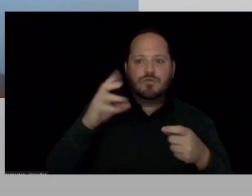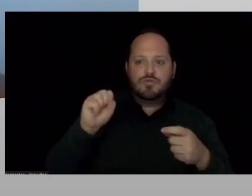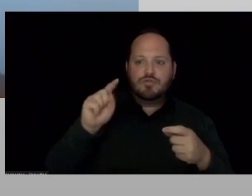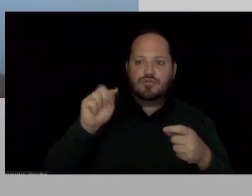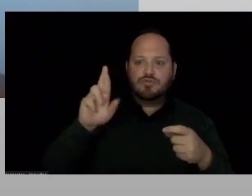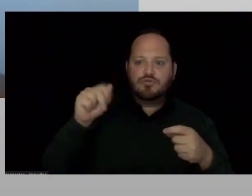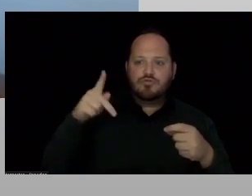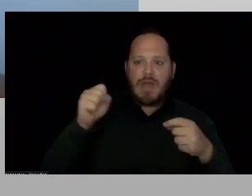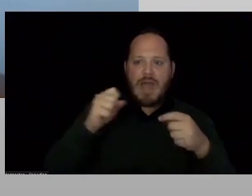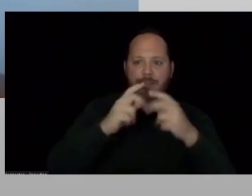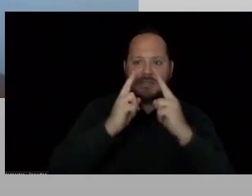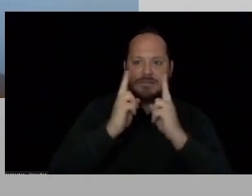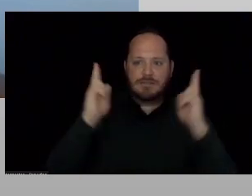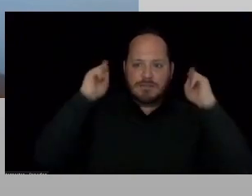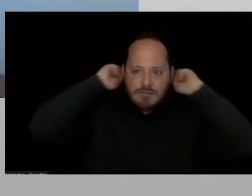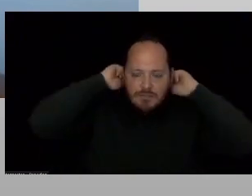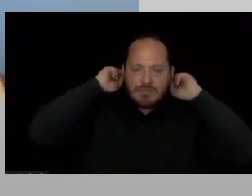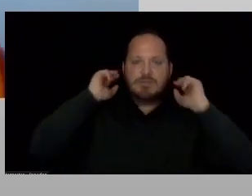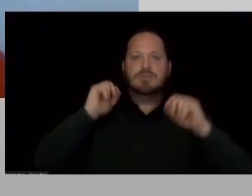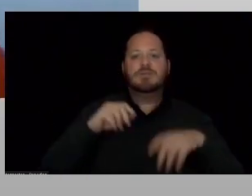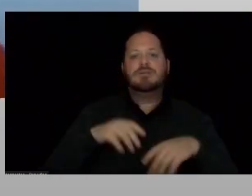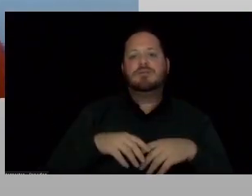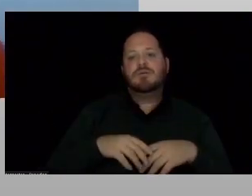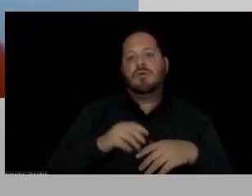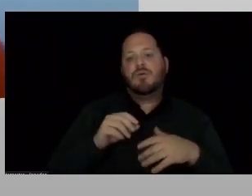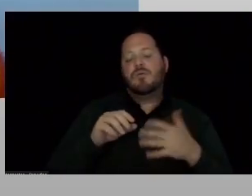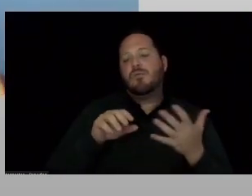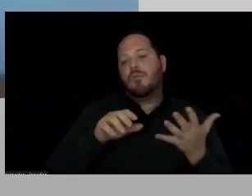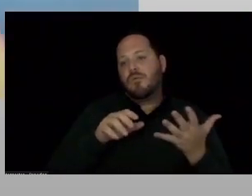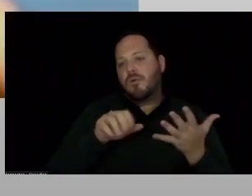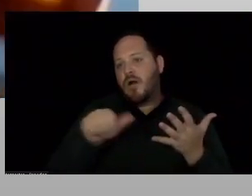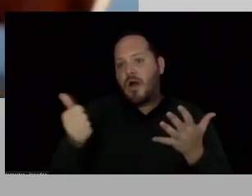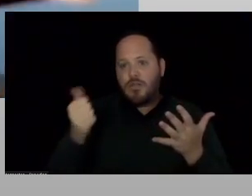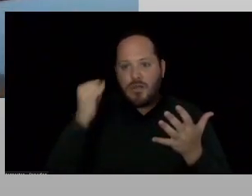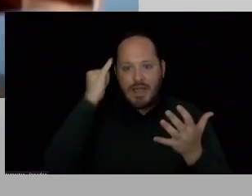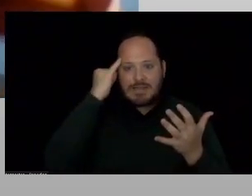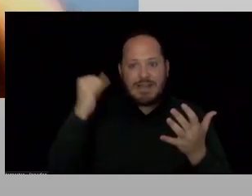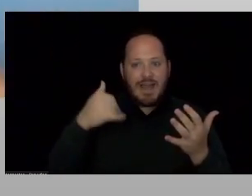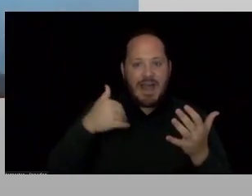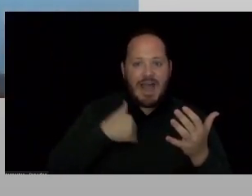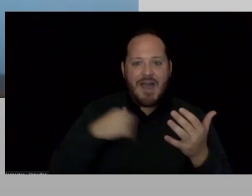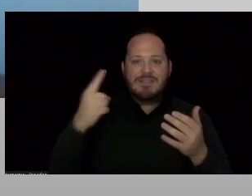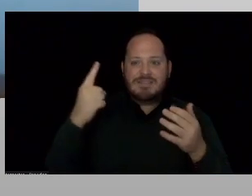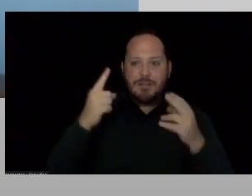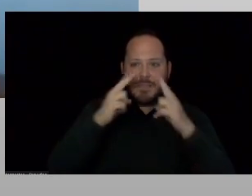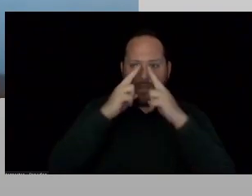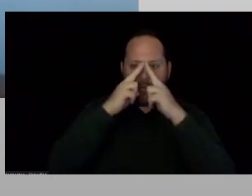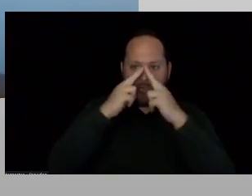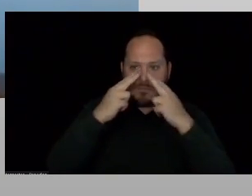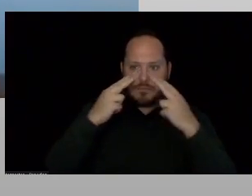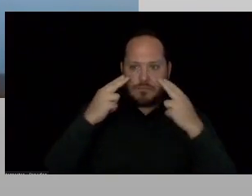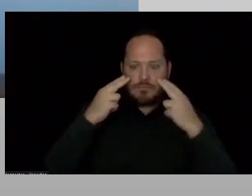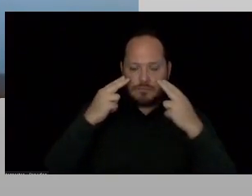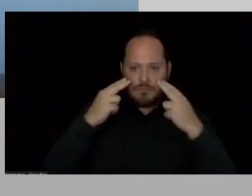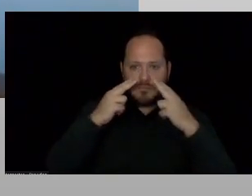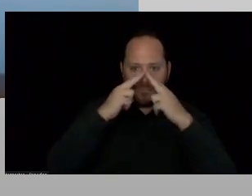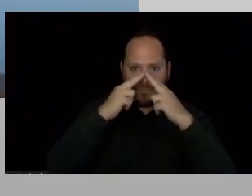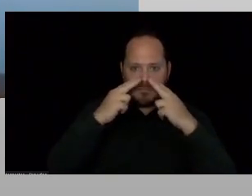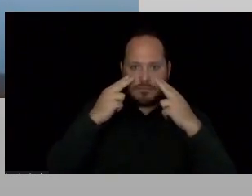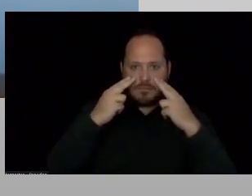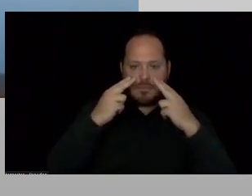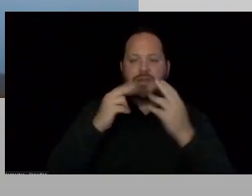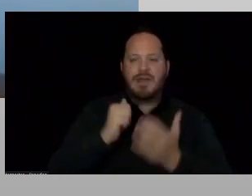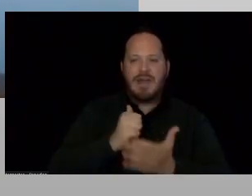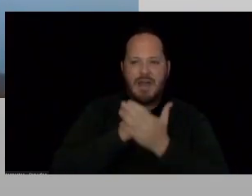fit. Other fit elements to consider, something shaping your nose or pleats to accommodate the section between your nose